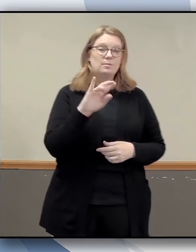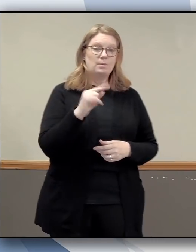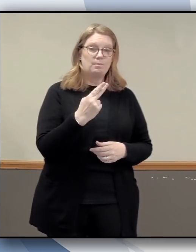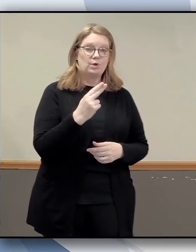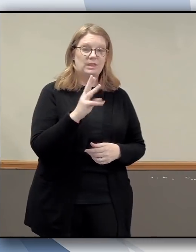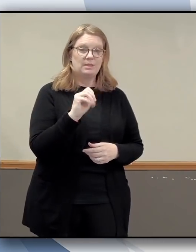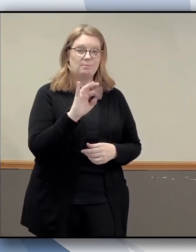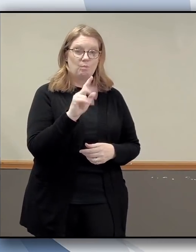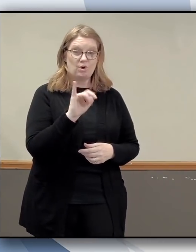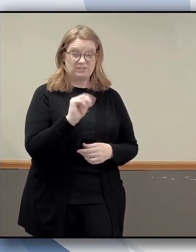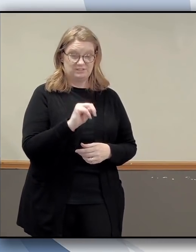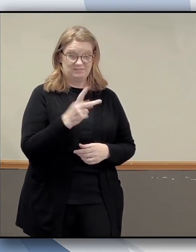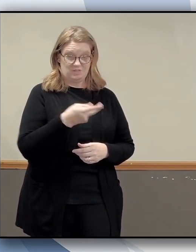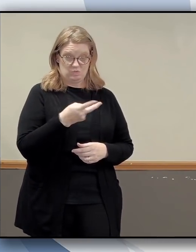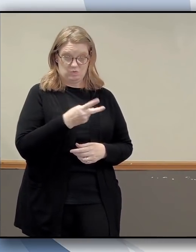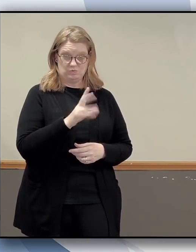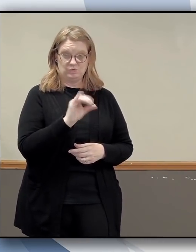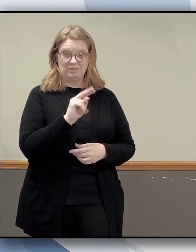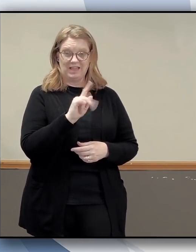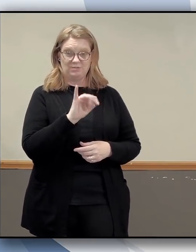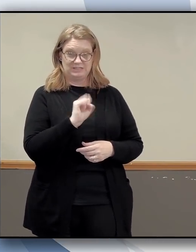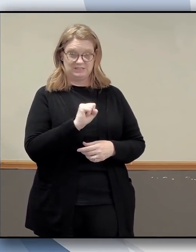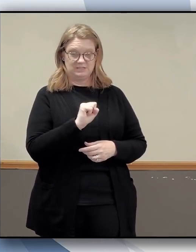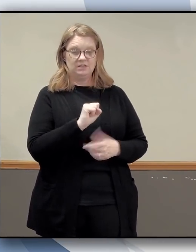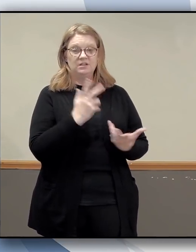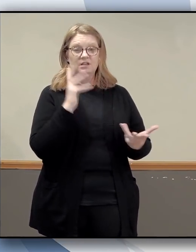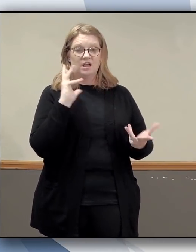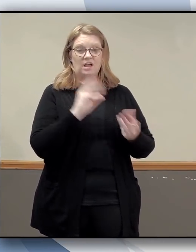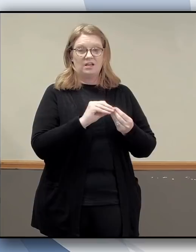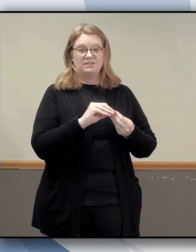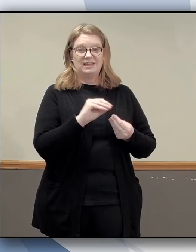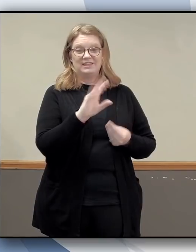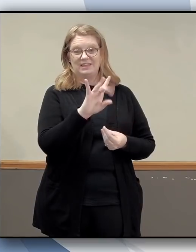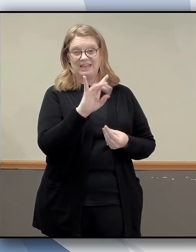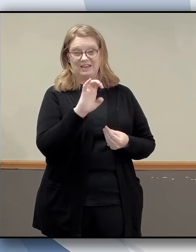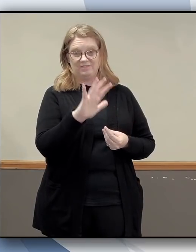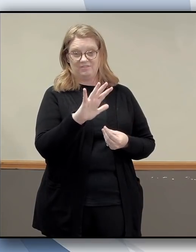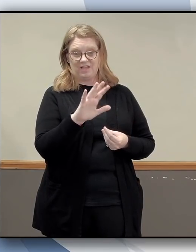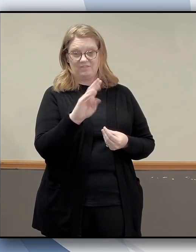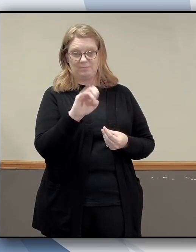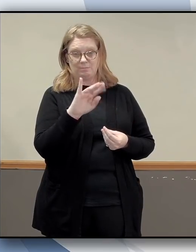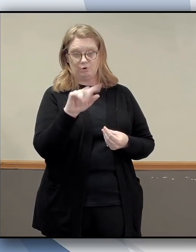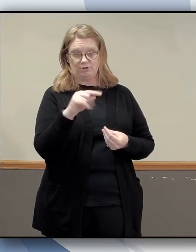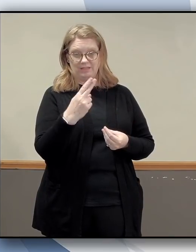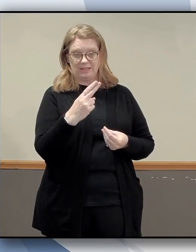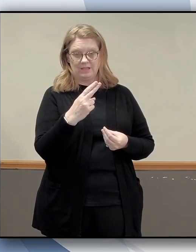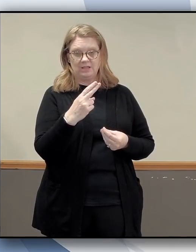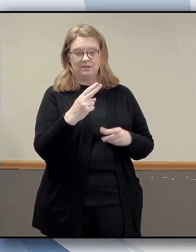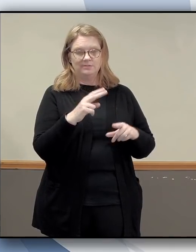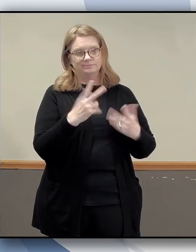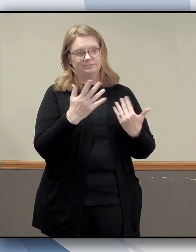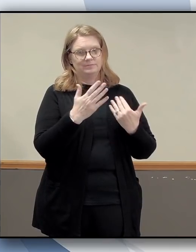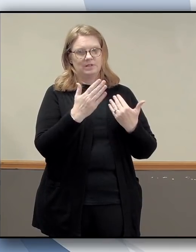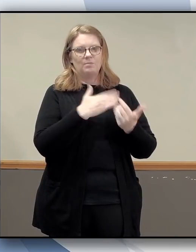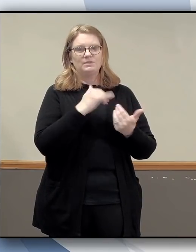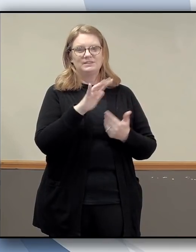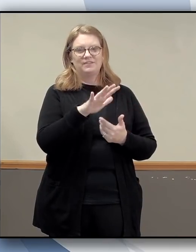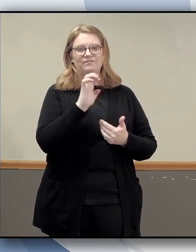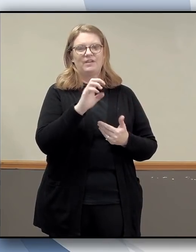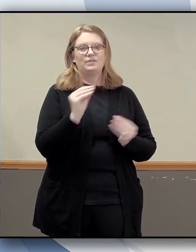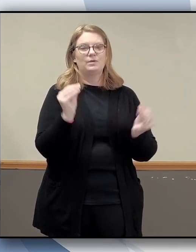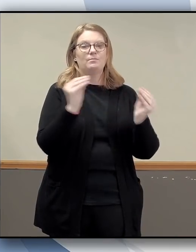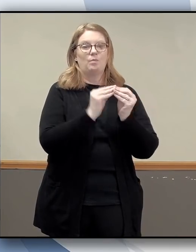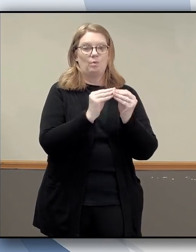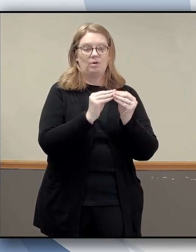together, with 805 active cases in Burley, which is nearly 500 more cases than the